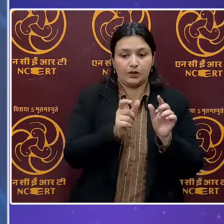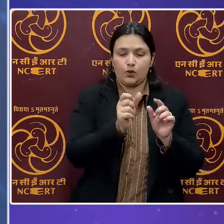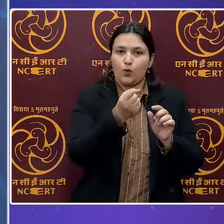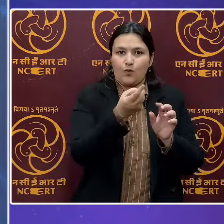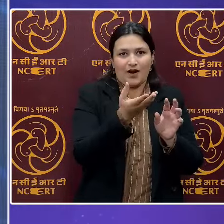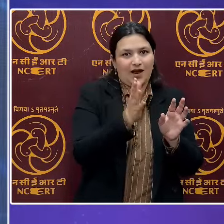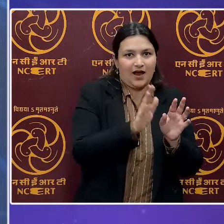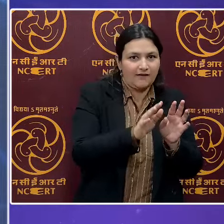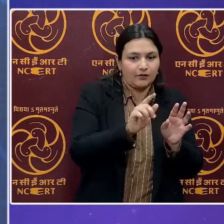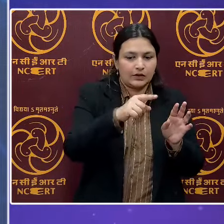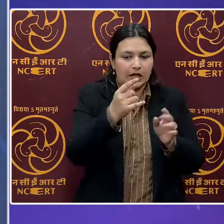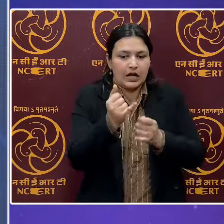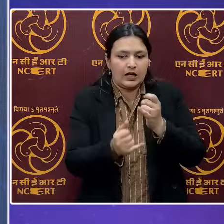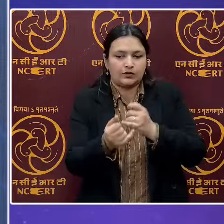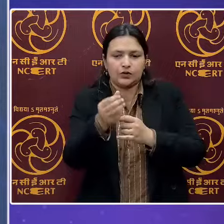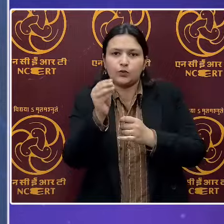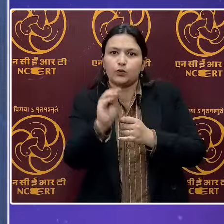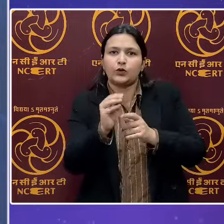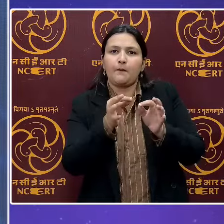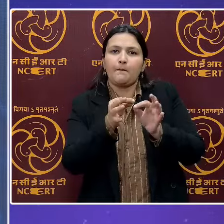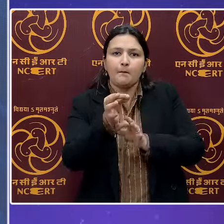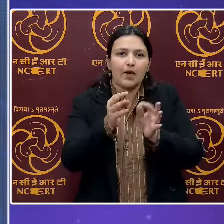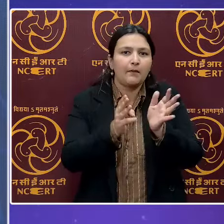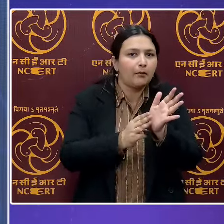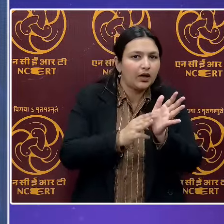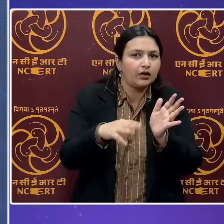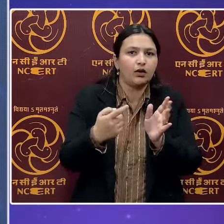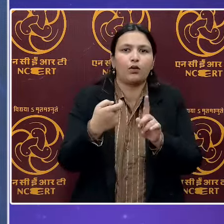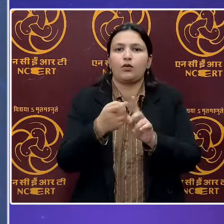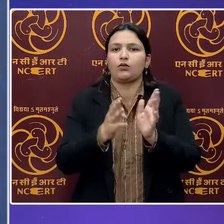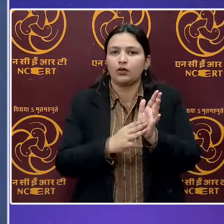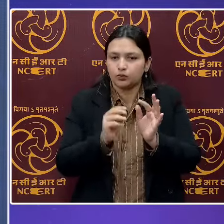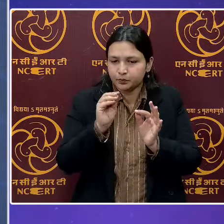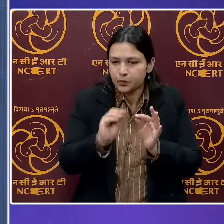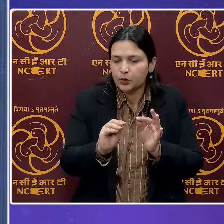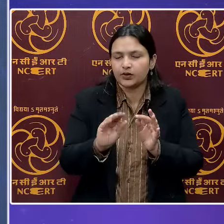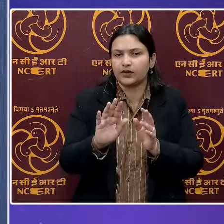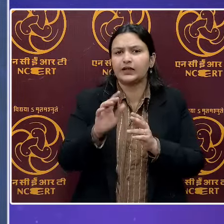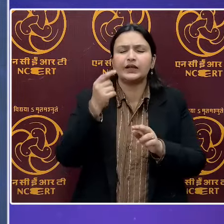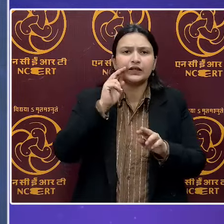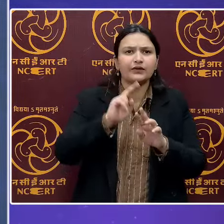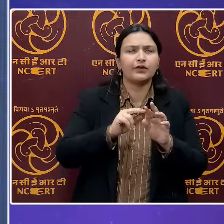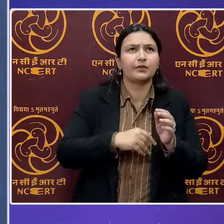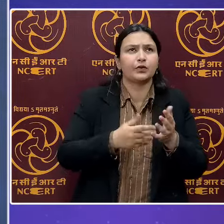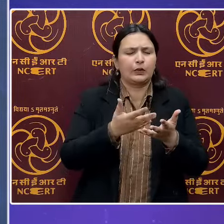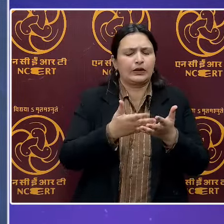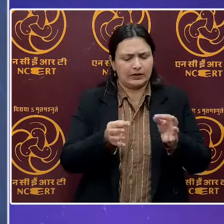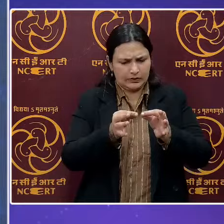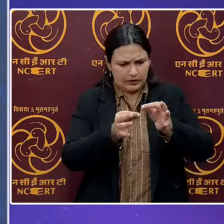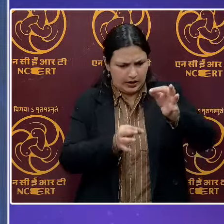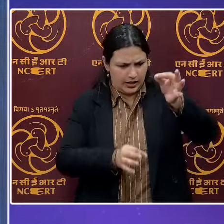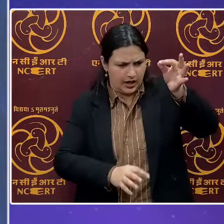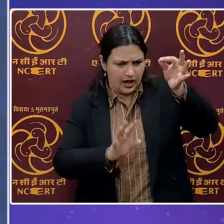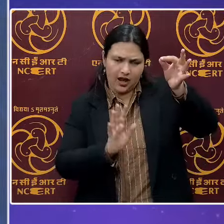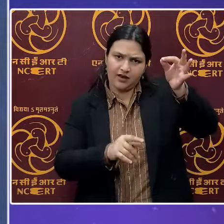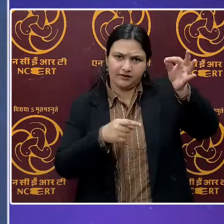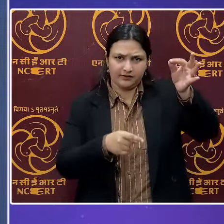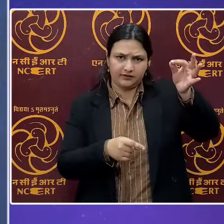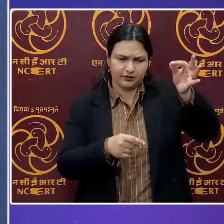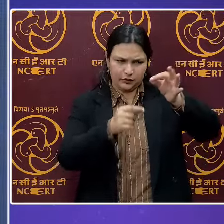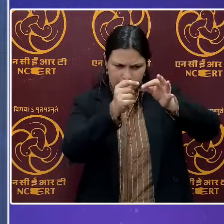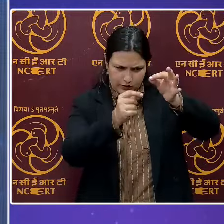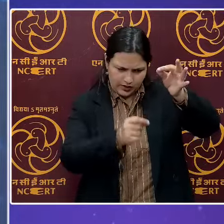is length. Unit is that thing in which we, see when you want to measure something, in order to measure, you have to